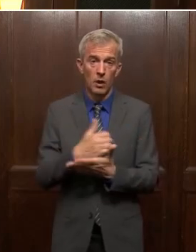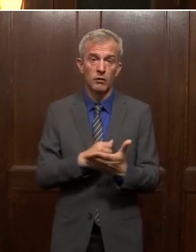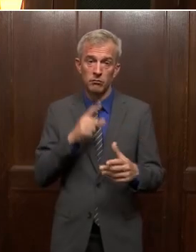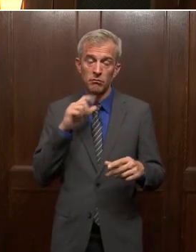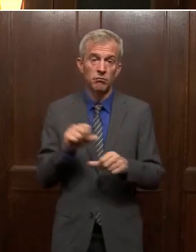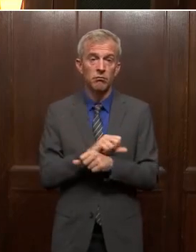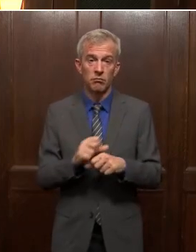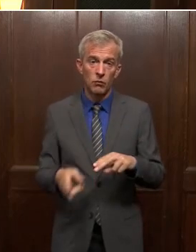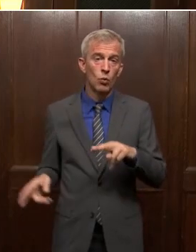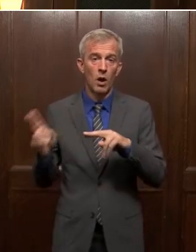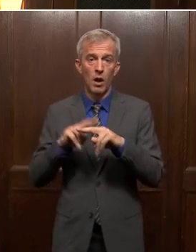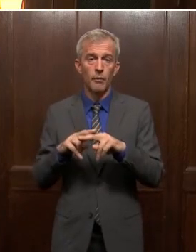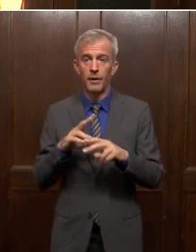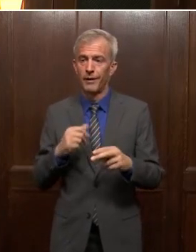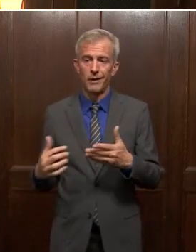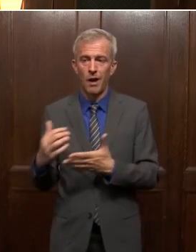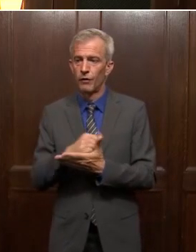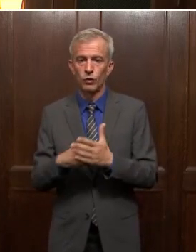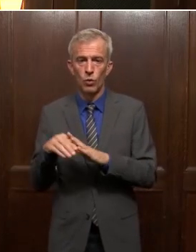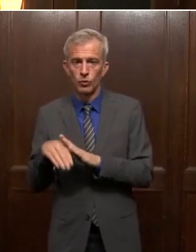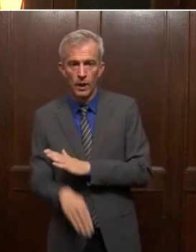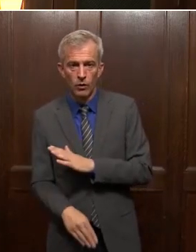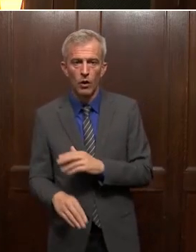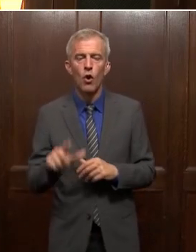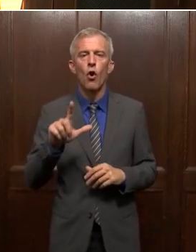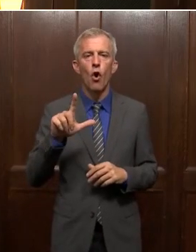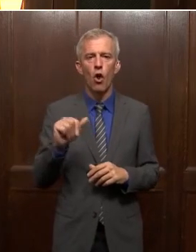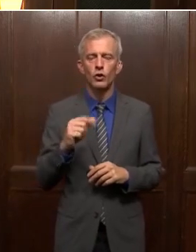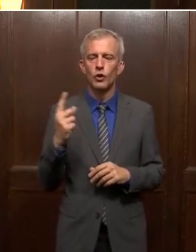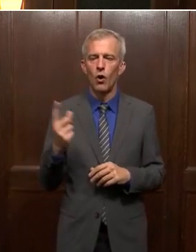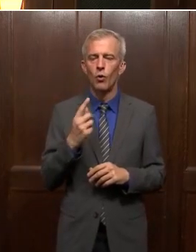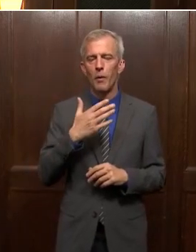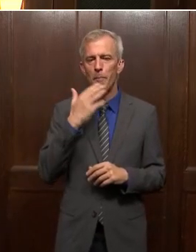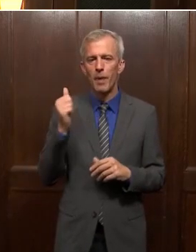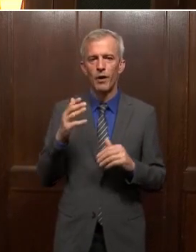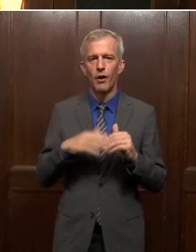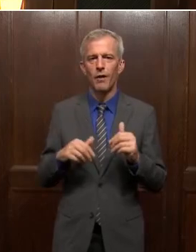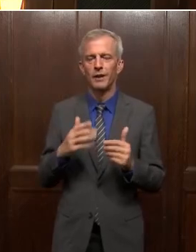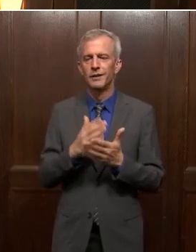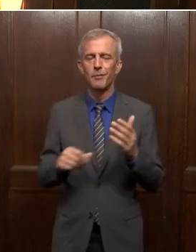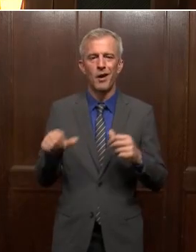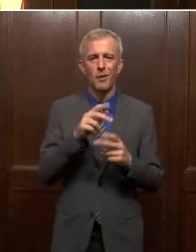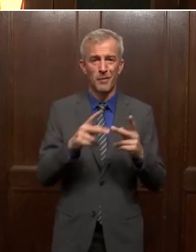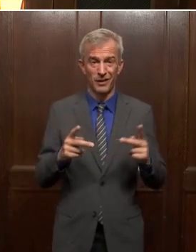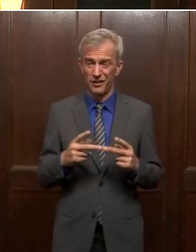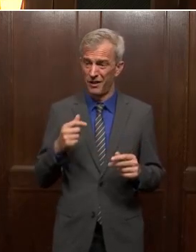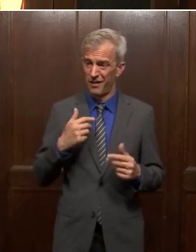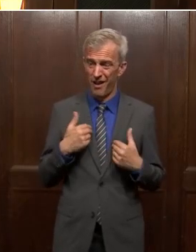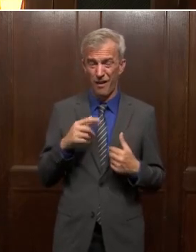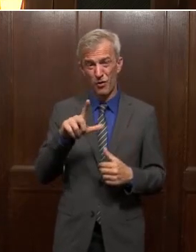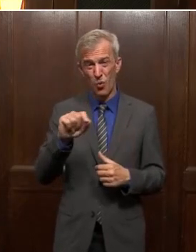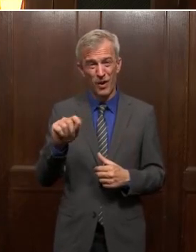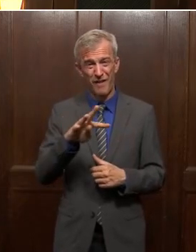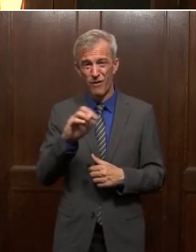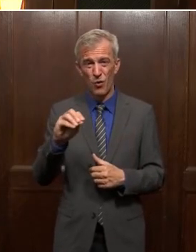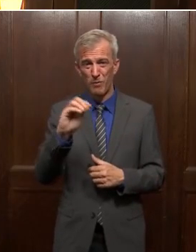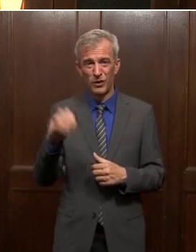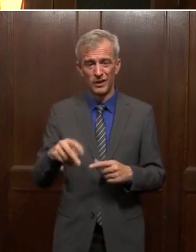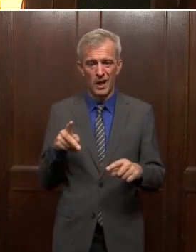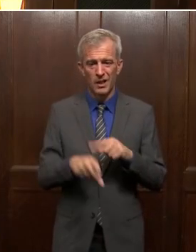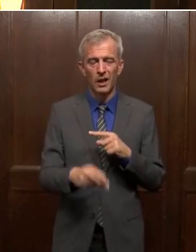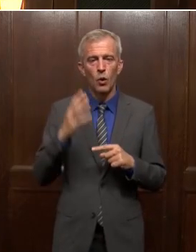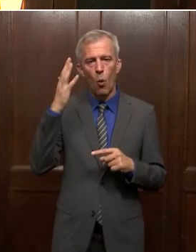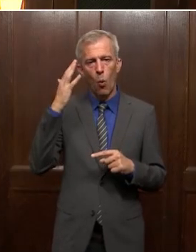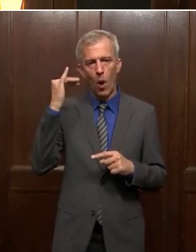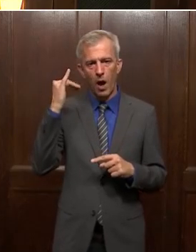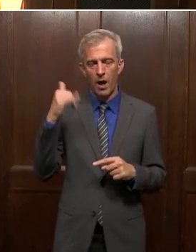other ones go down. Los Angeles is always better insulated than some places that are looking at 20 and 40% cuts to the revenue because they depend